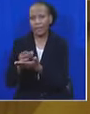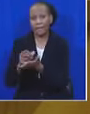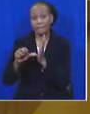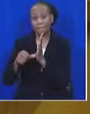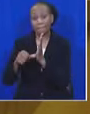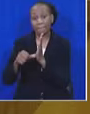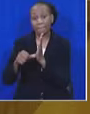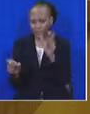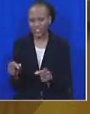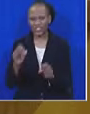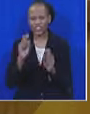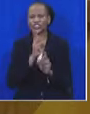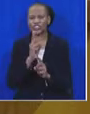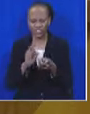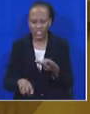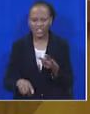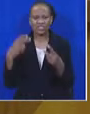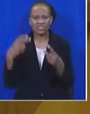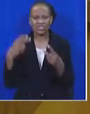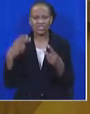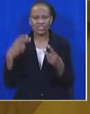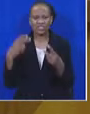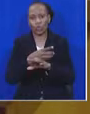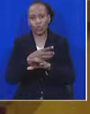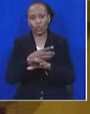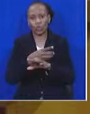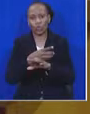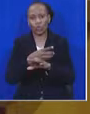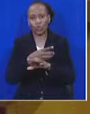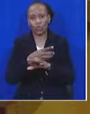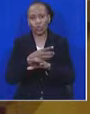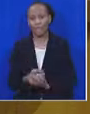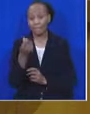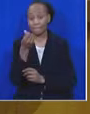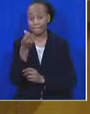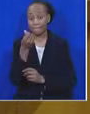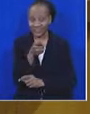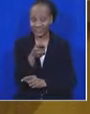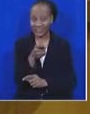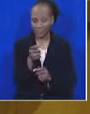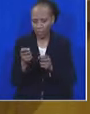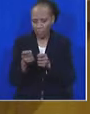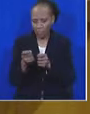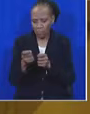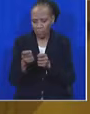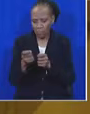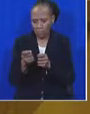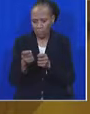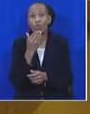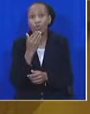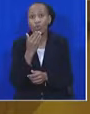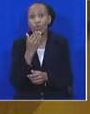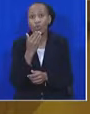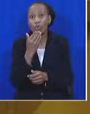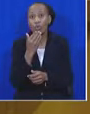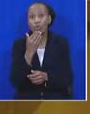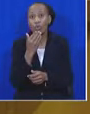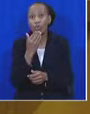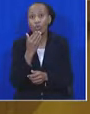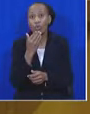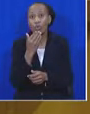the teachers, the nurses, the doctors. Because that money is currently being managed by an asset management